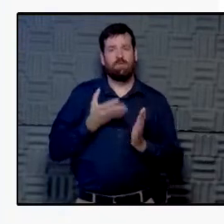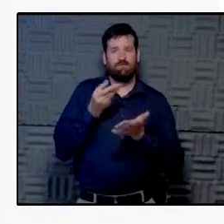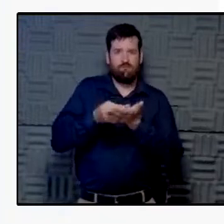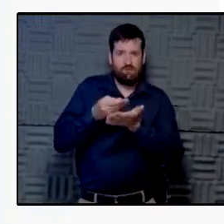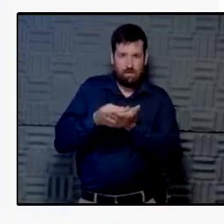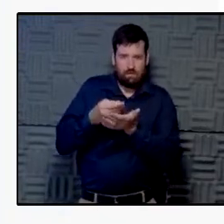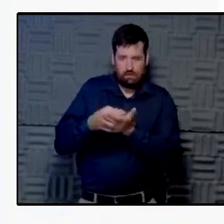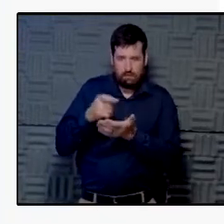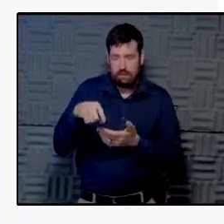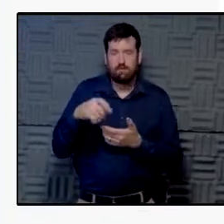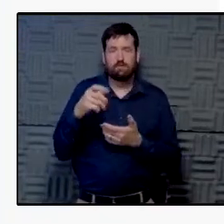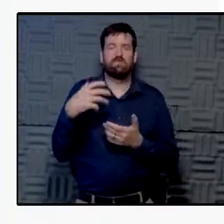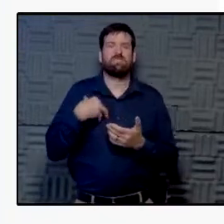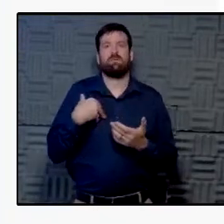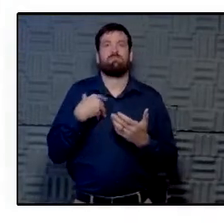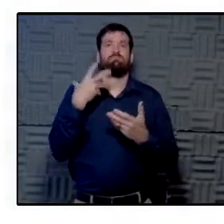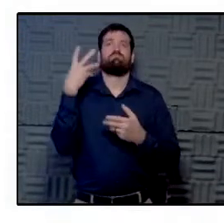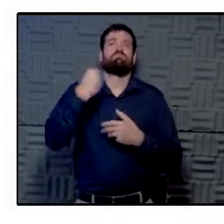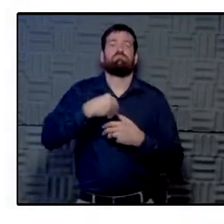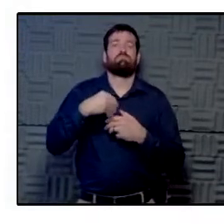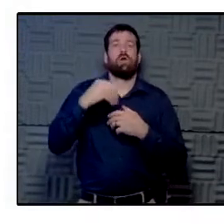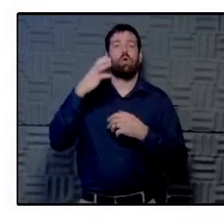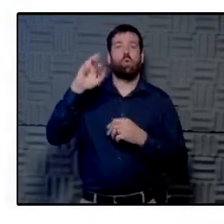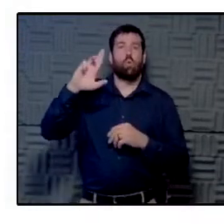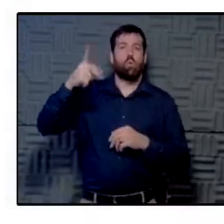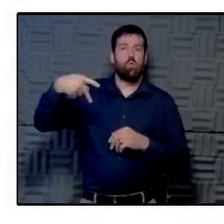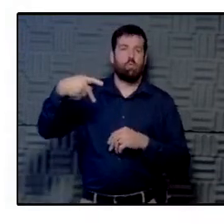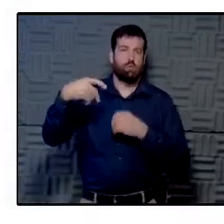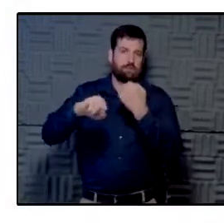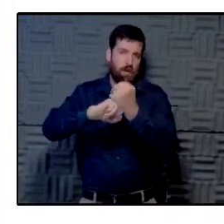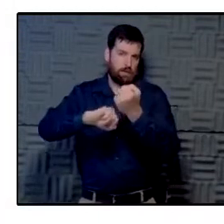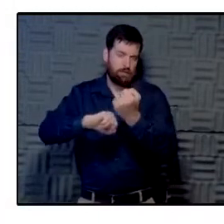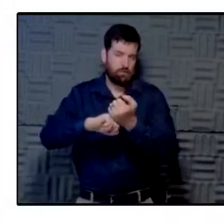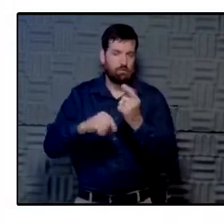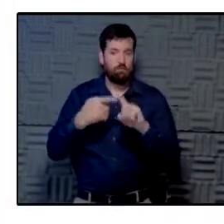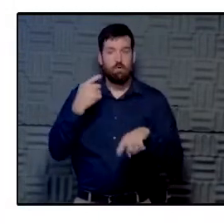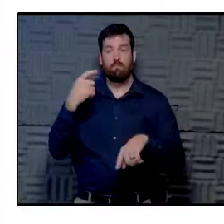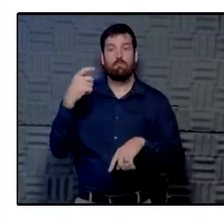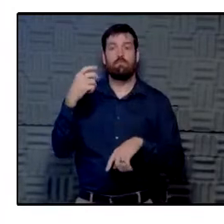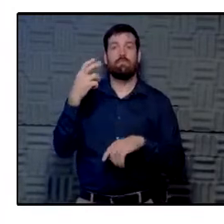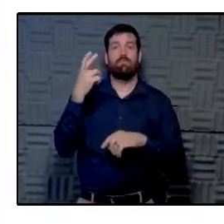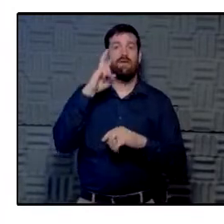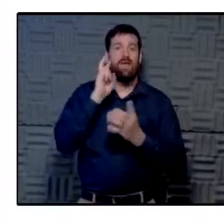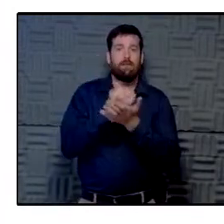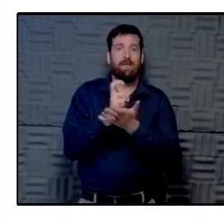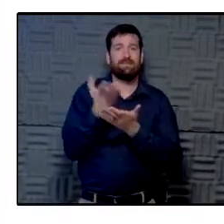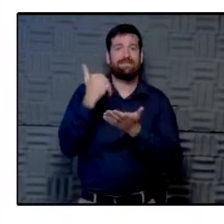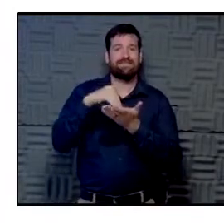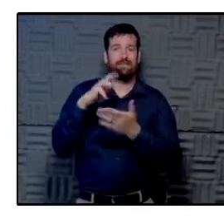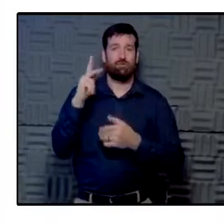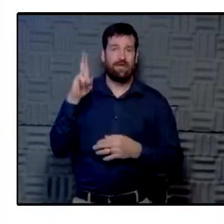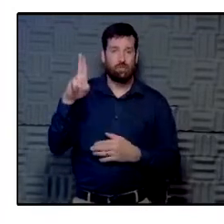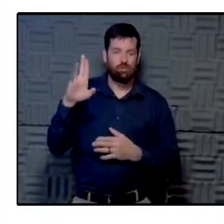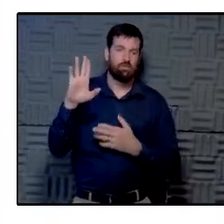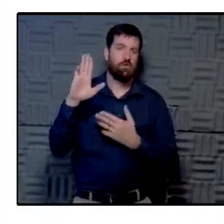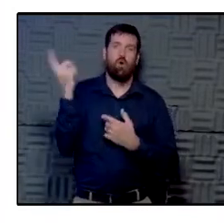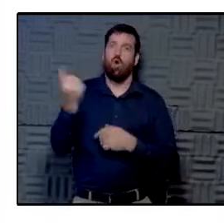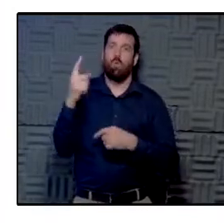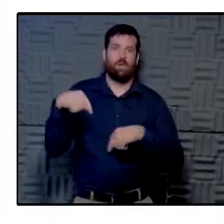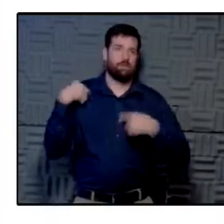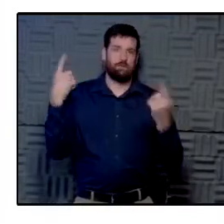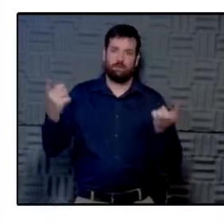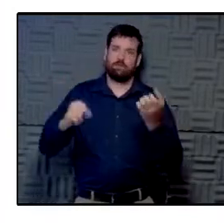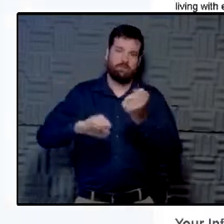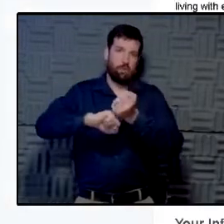some wonderful corporate sponsors. The Comprehensive Epilepsy Center there at KU is always a proud sponsor of our gala,